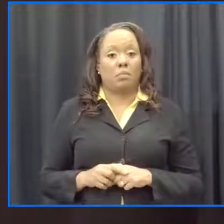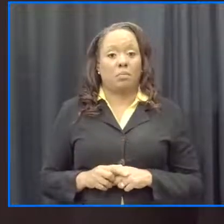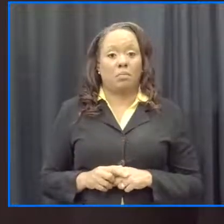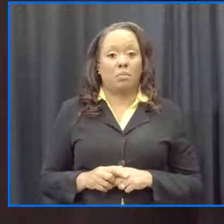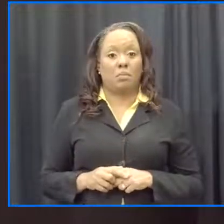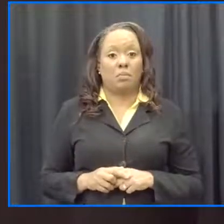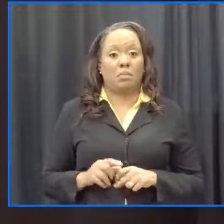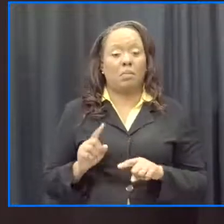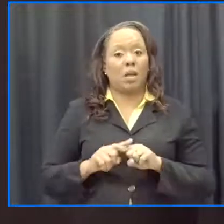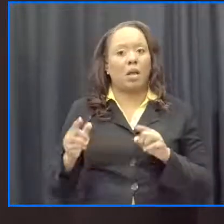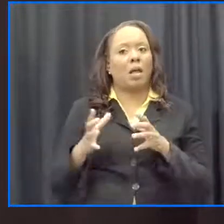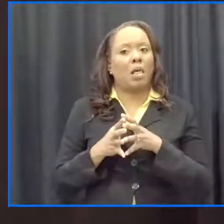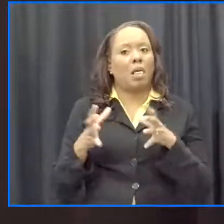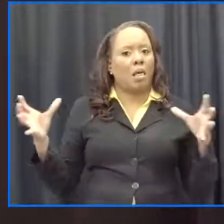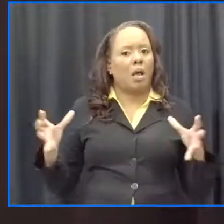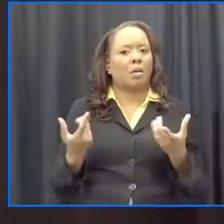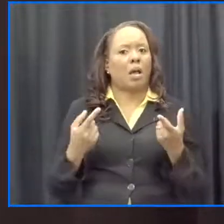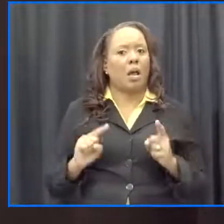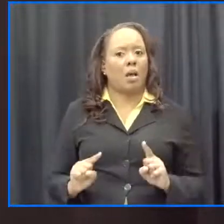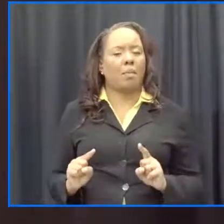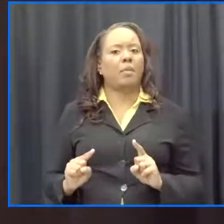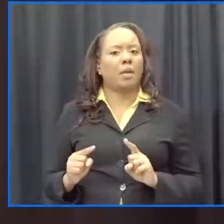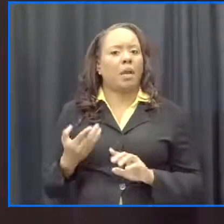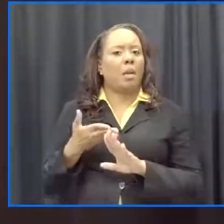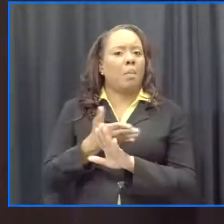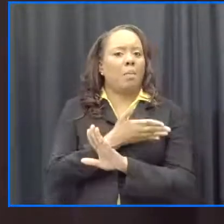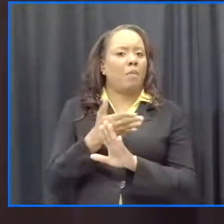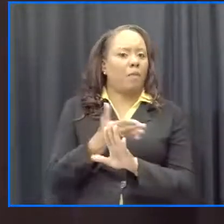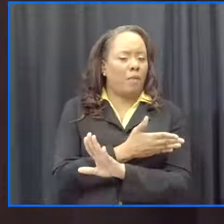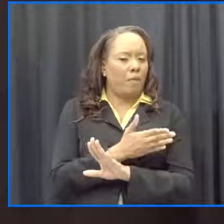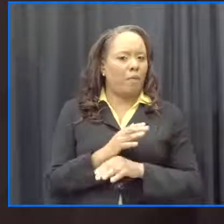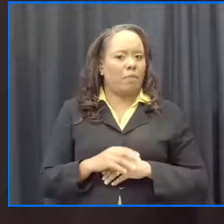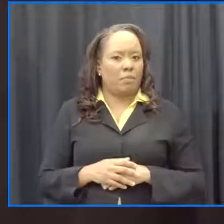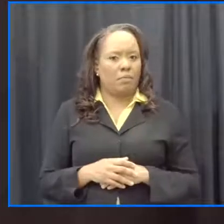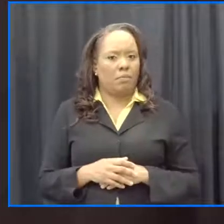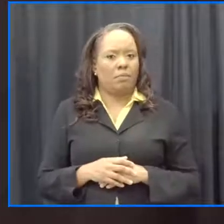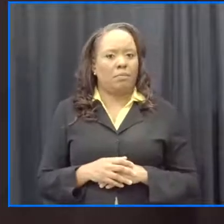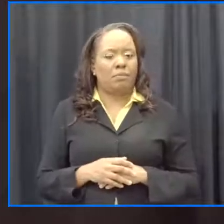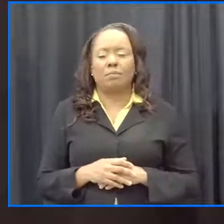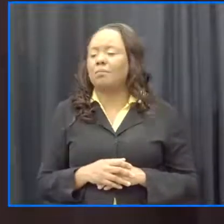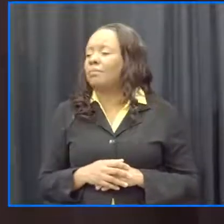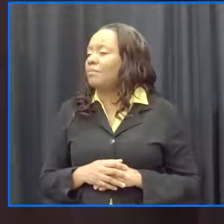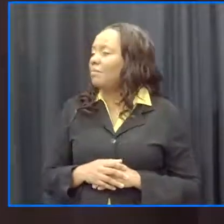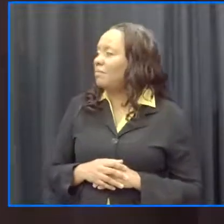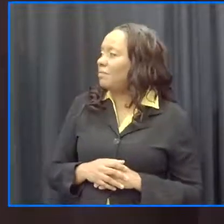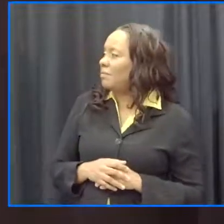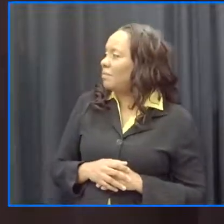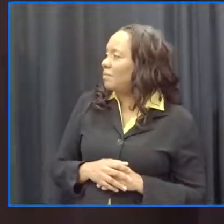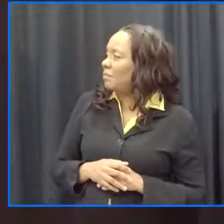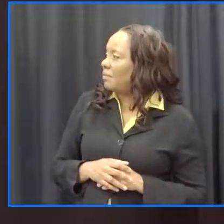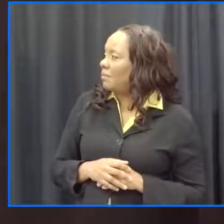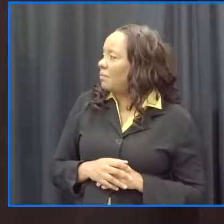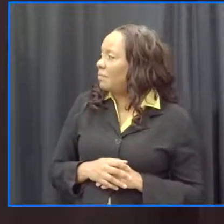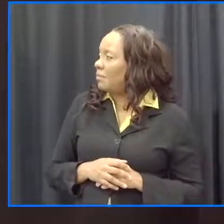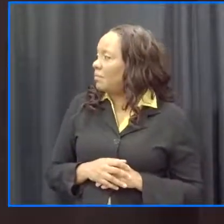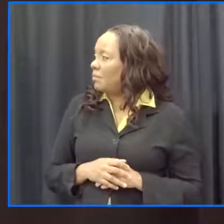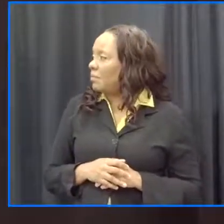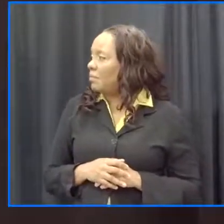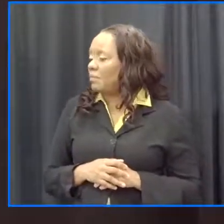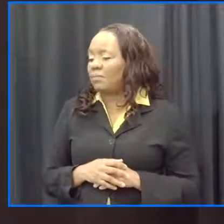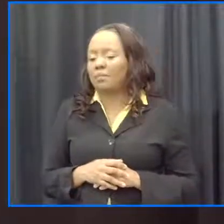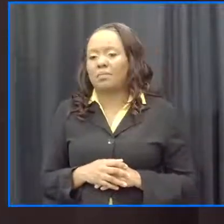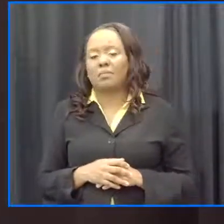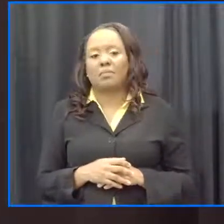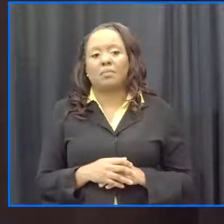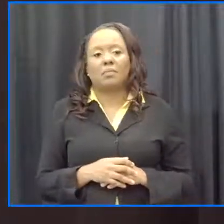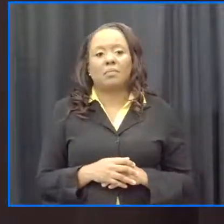great deal has been happening behind the scenes for some time now. And by way of an aside, while the program